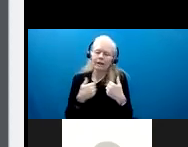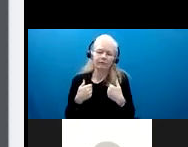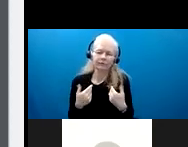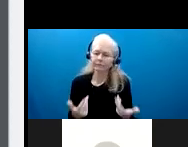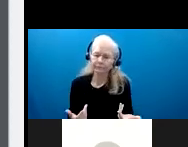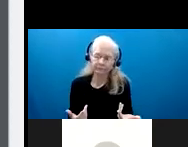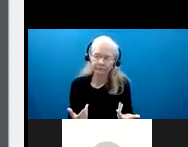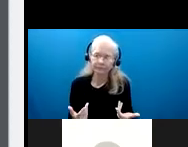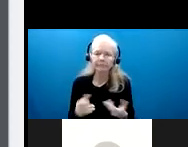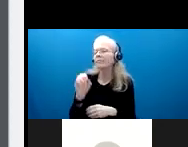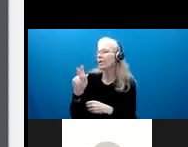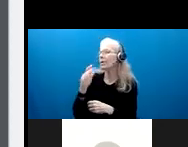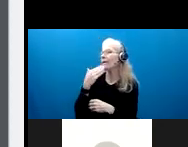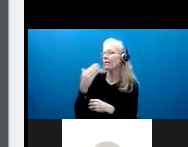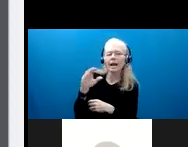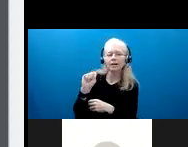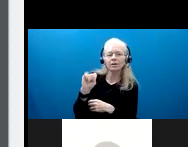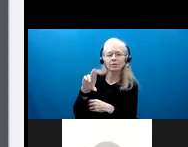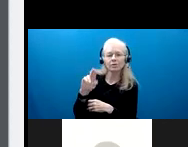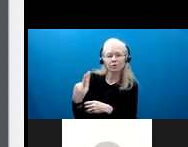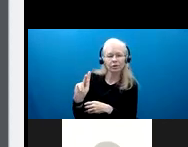Okay, thank you, Sirk.